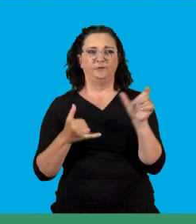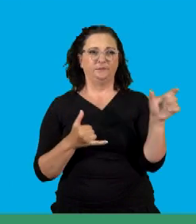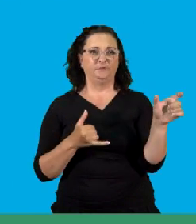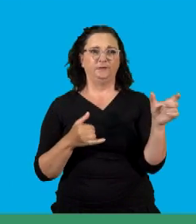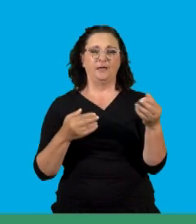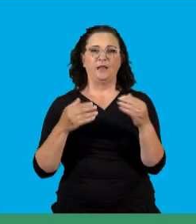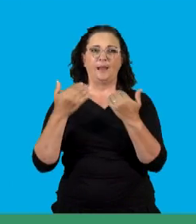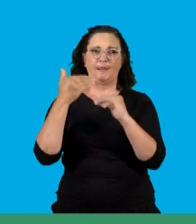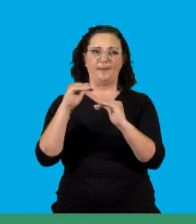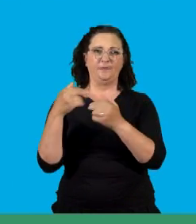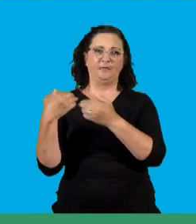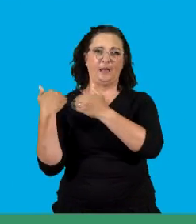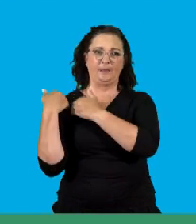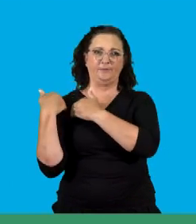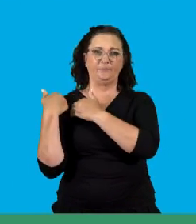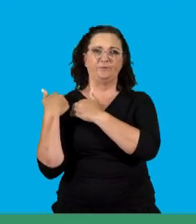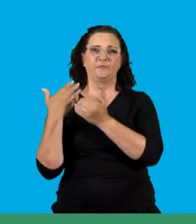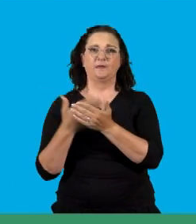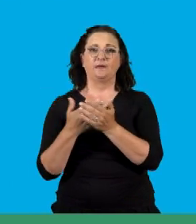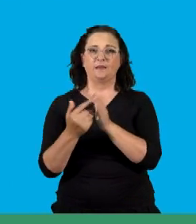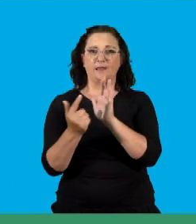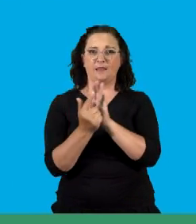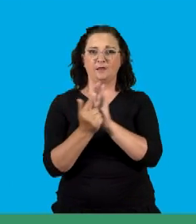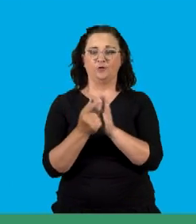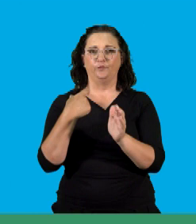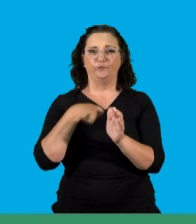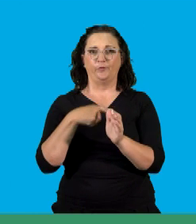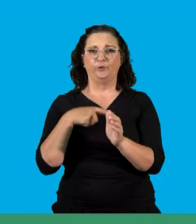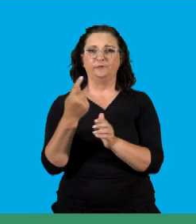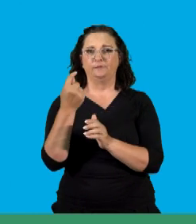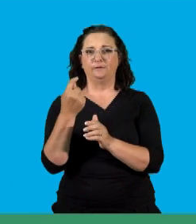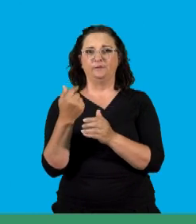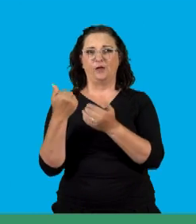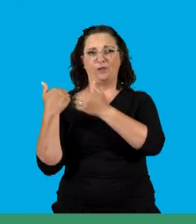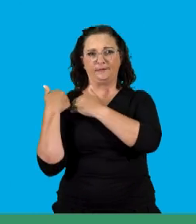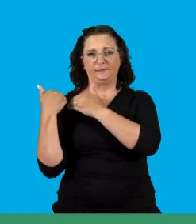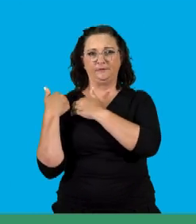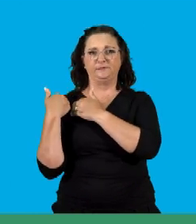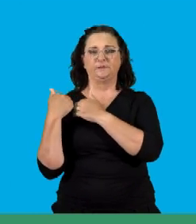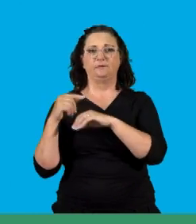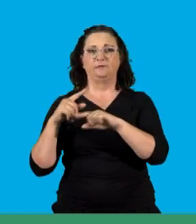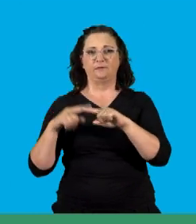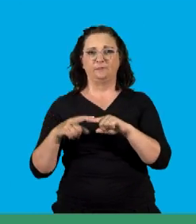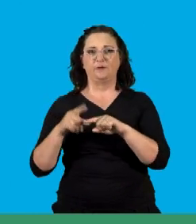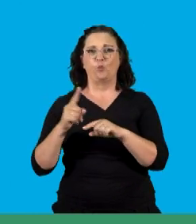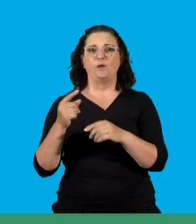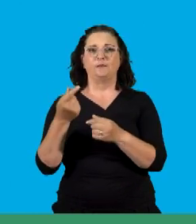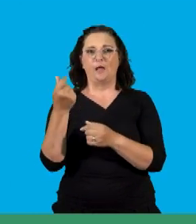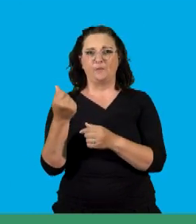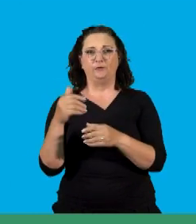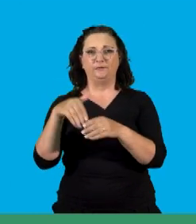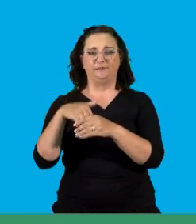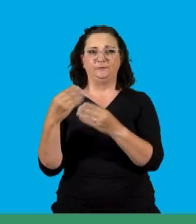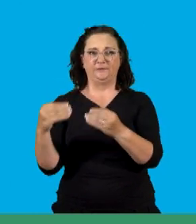it's a legal status where a person's financial liability is limited to an amount invested in the